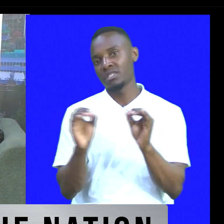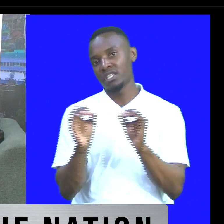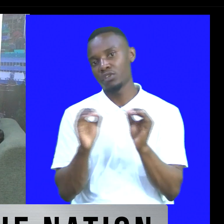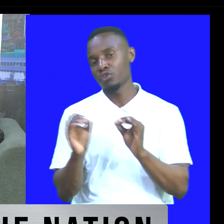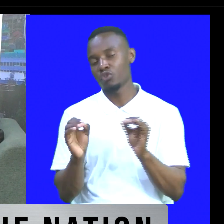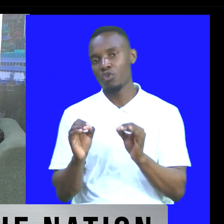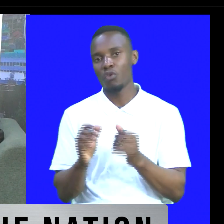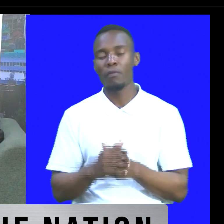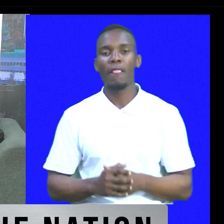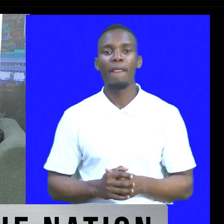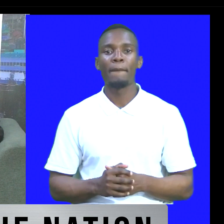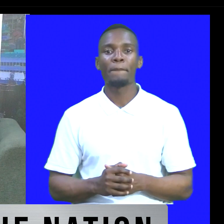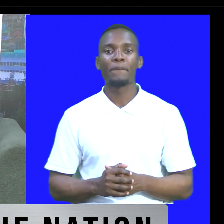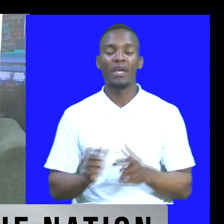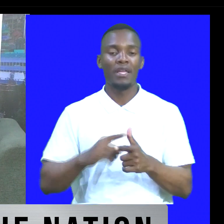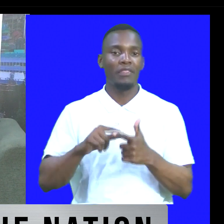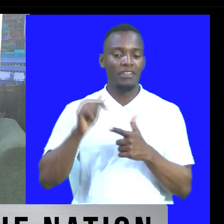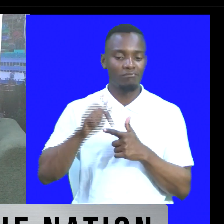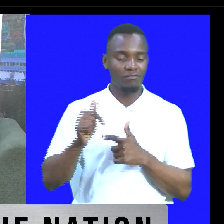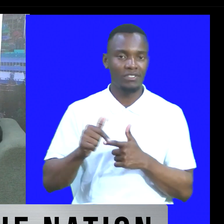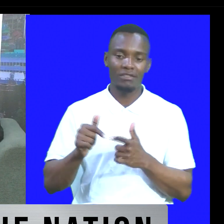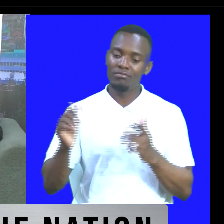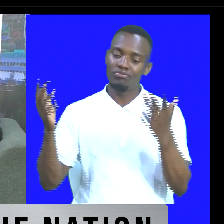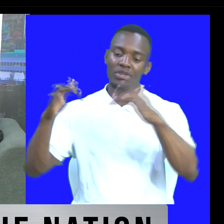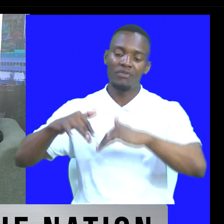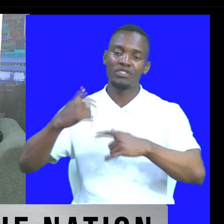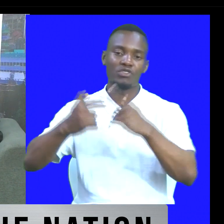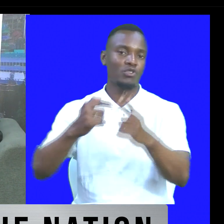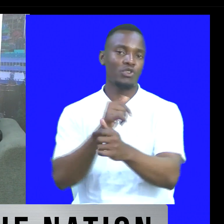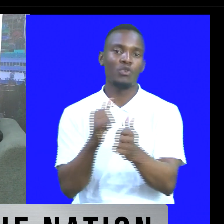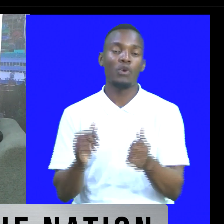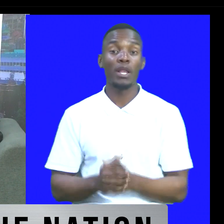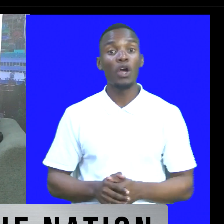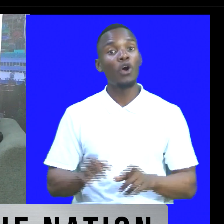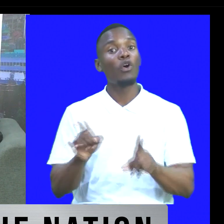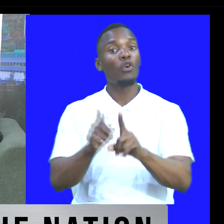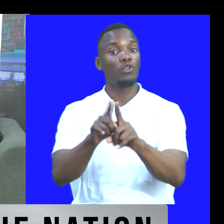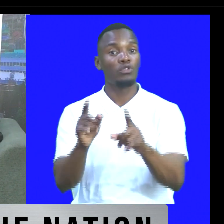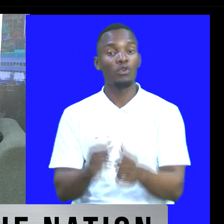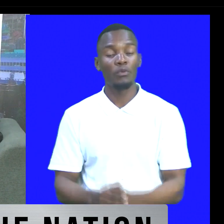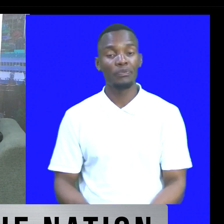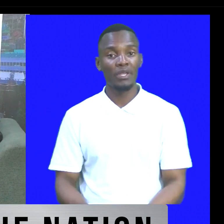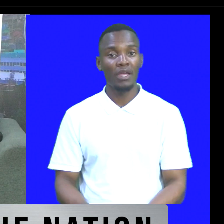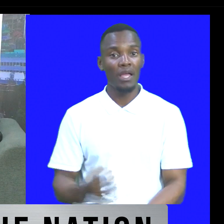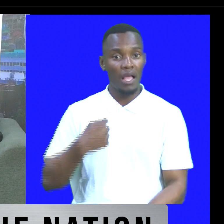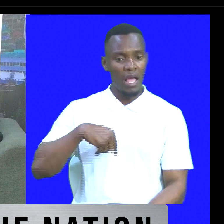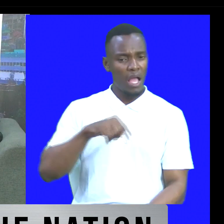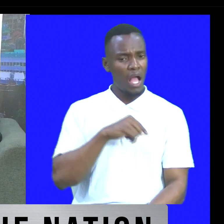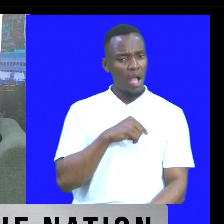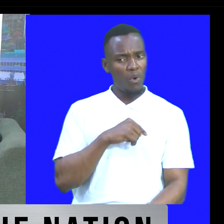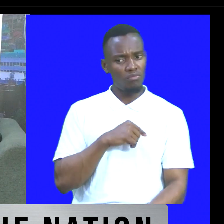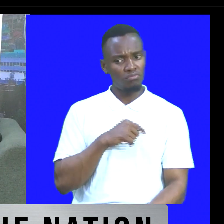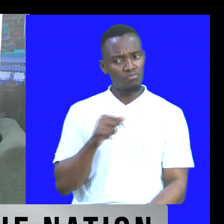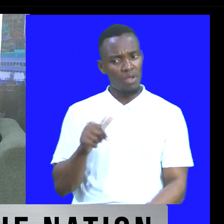our peacefulness, so that these events can continue. Yeah. In fact, John, Yeah. our co-host may